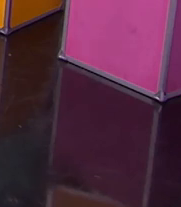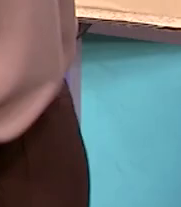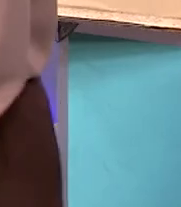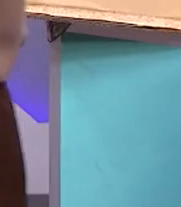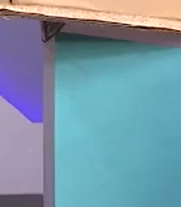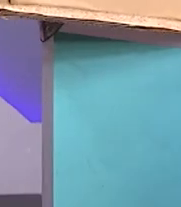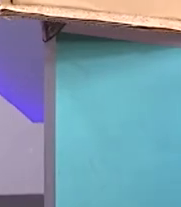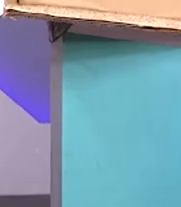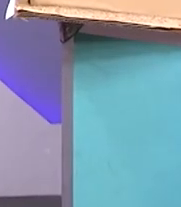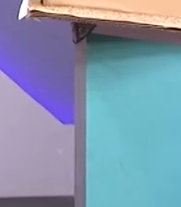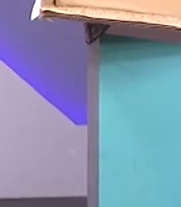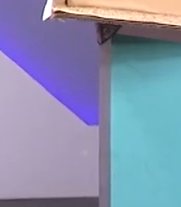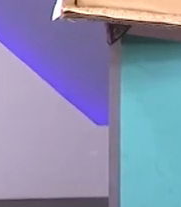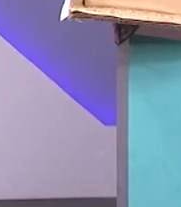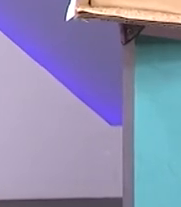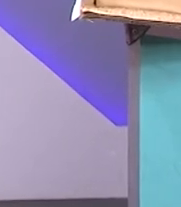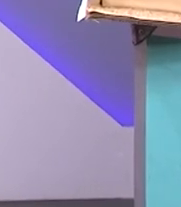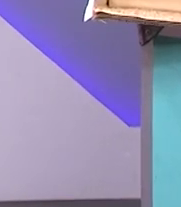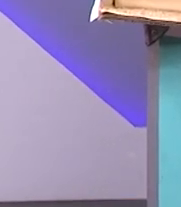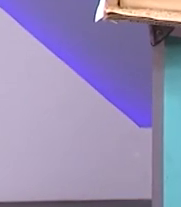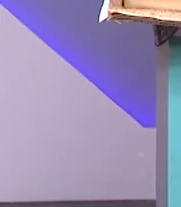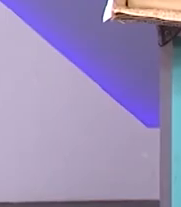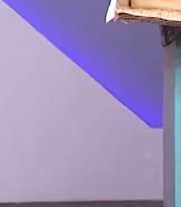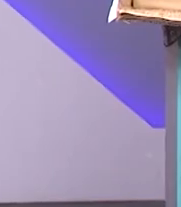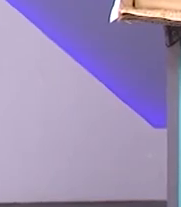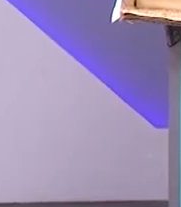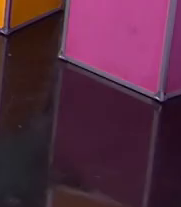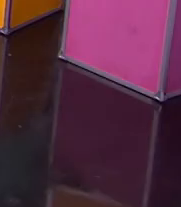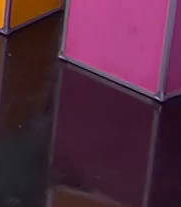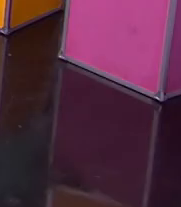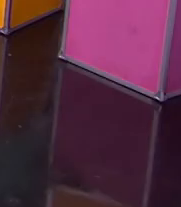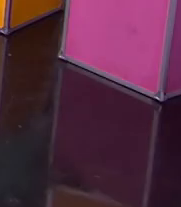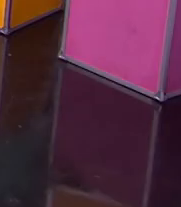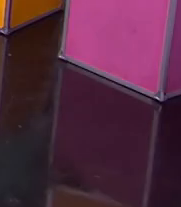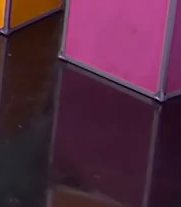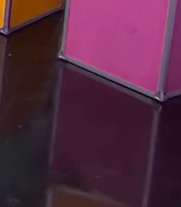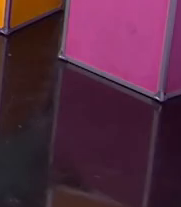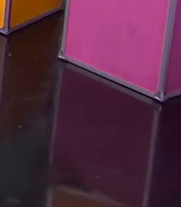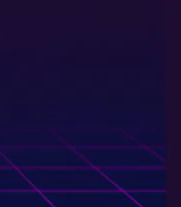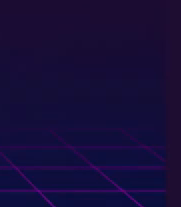Sean. Wow. Are you ready for an adventure, Sean? Yes, let's do it. Let's go!